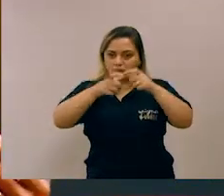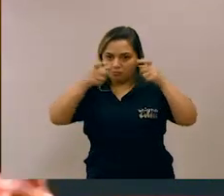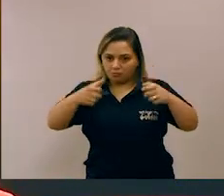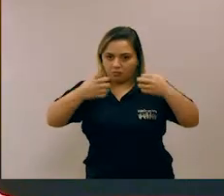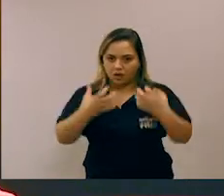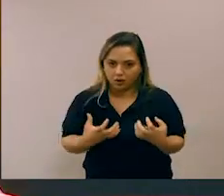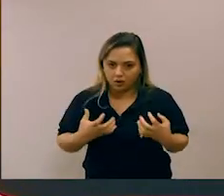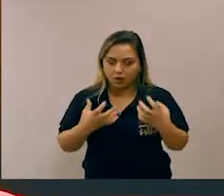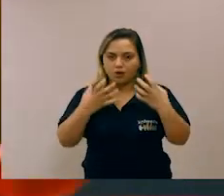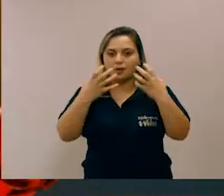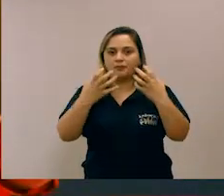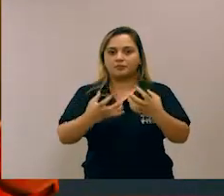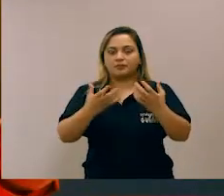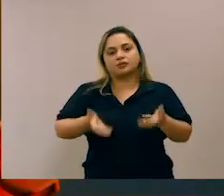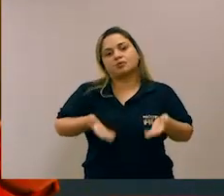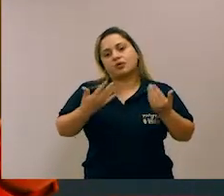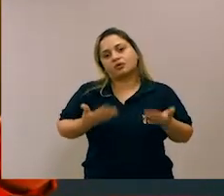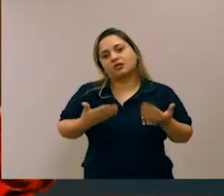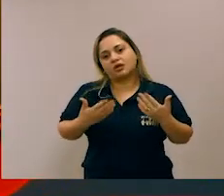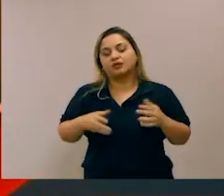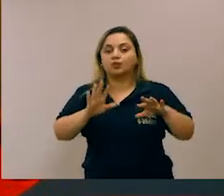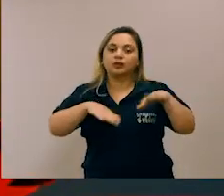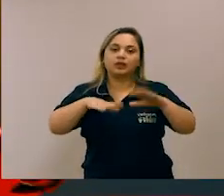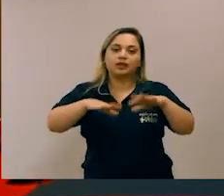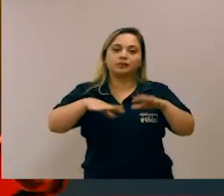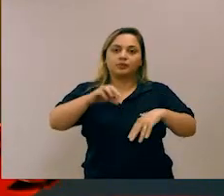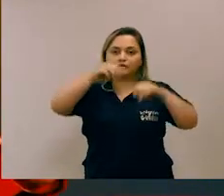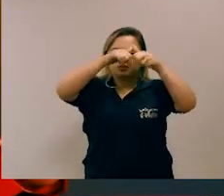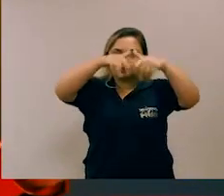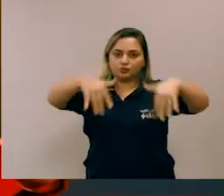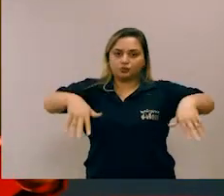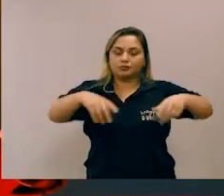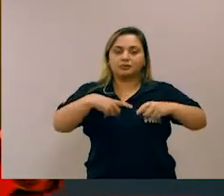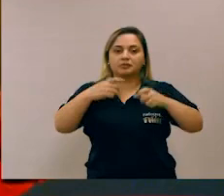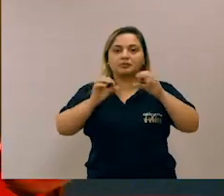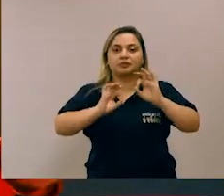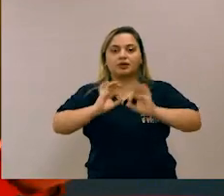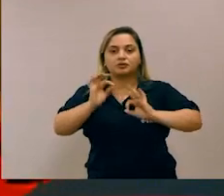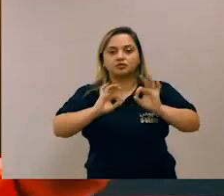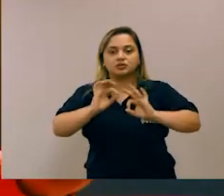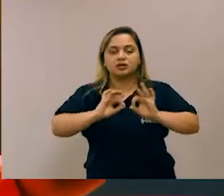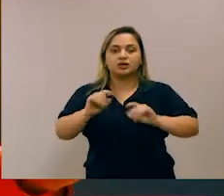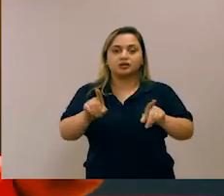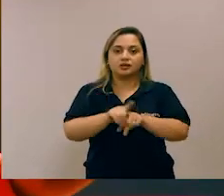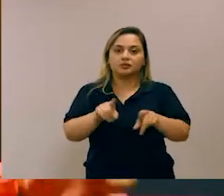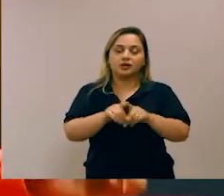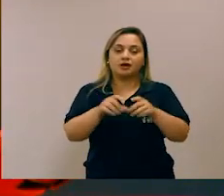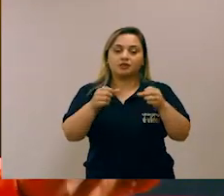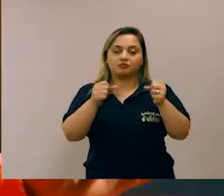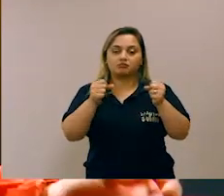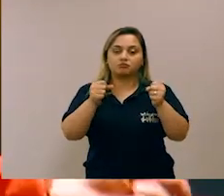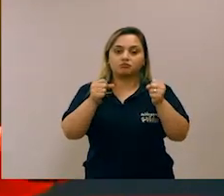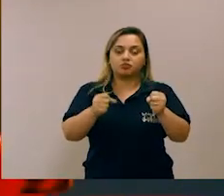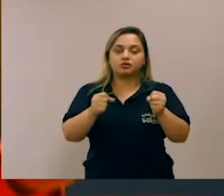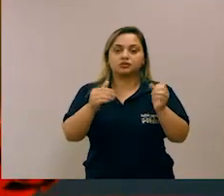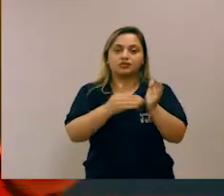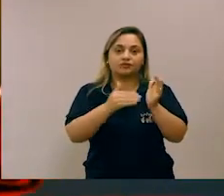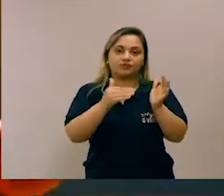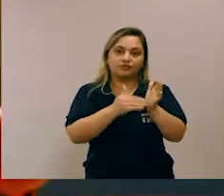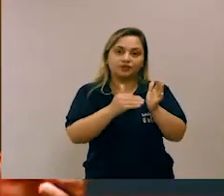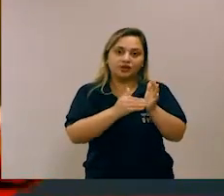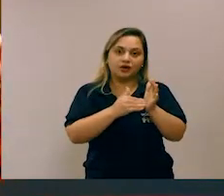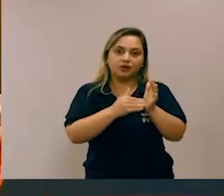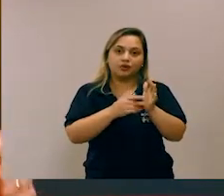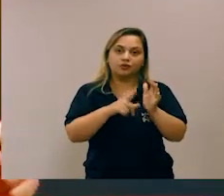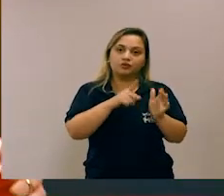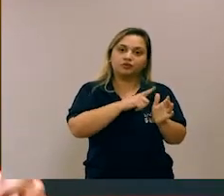The points of the map projections that are exactly the final position of victims that